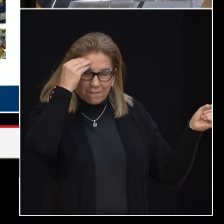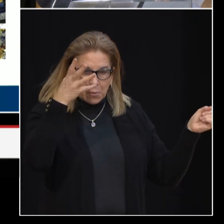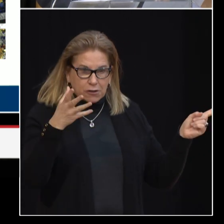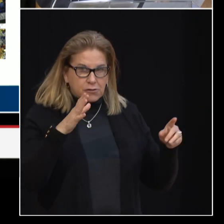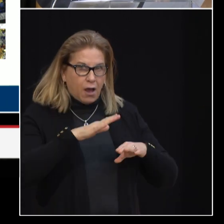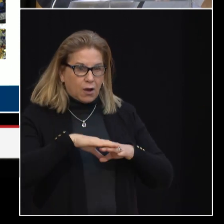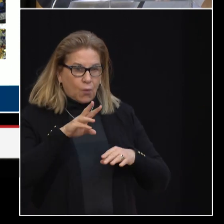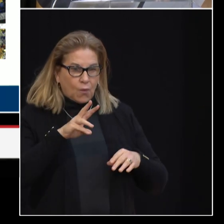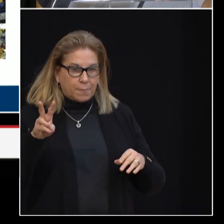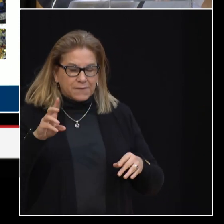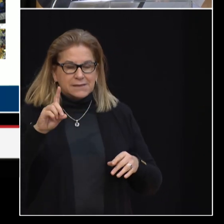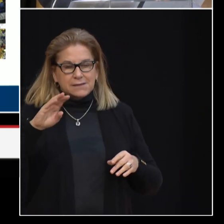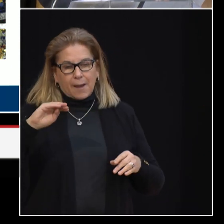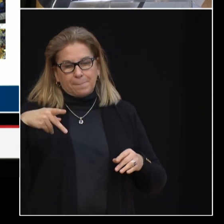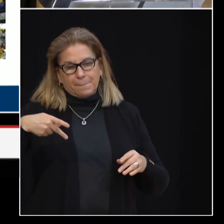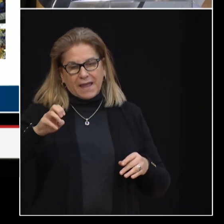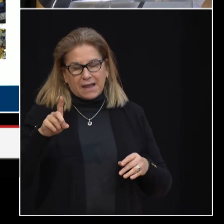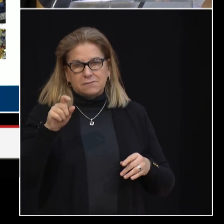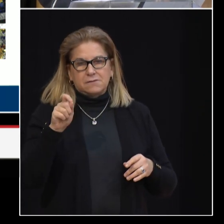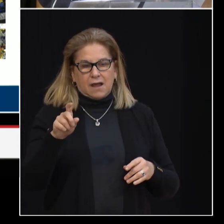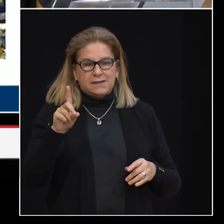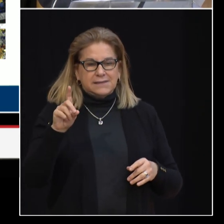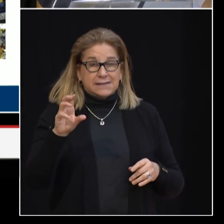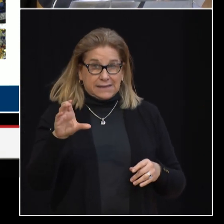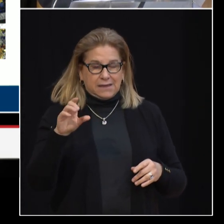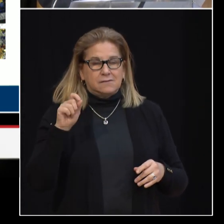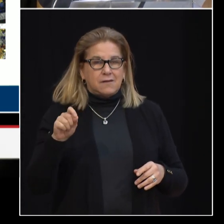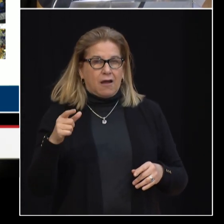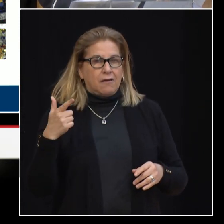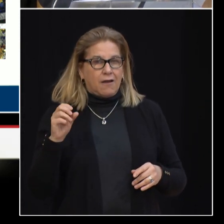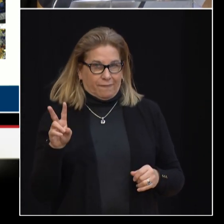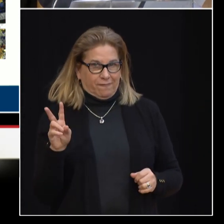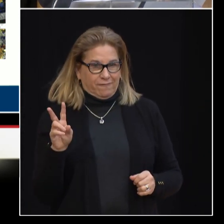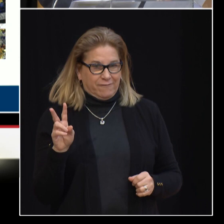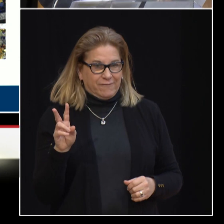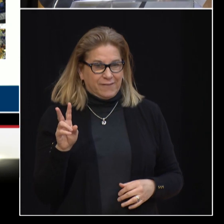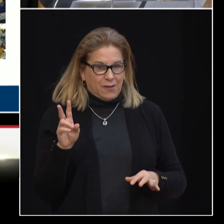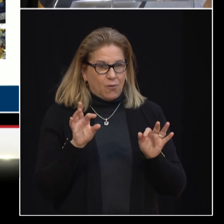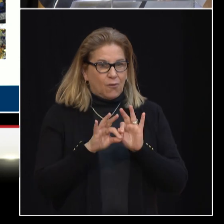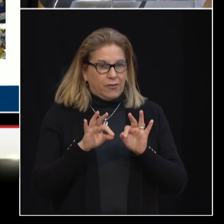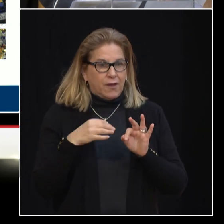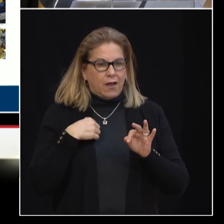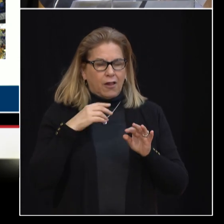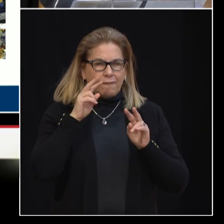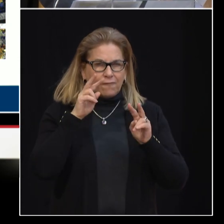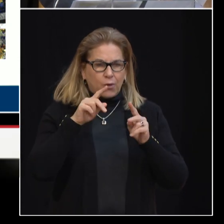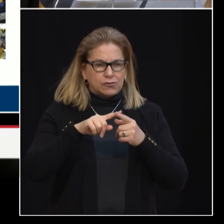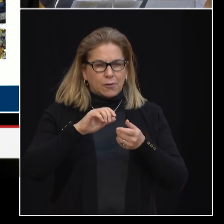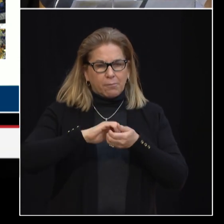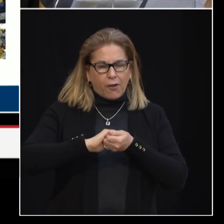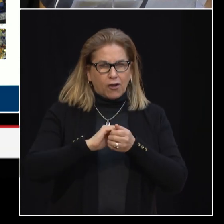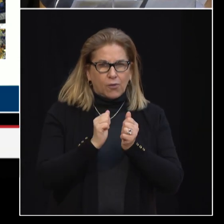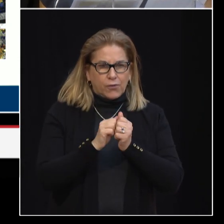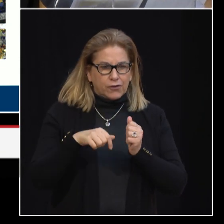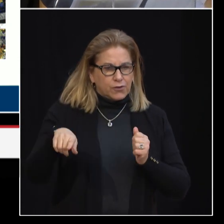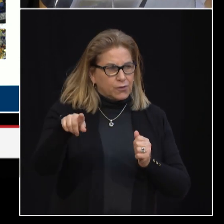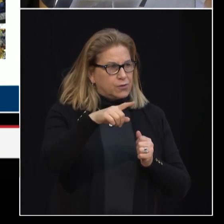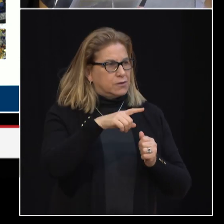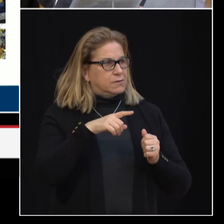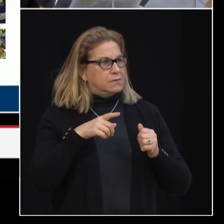recipient.dc.gov. We look forward to continuing to work with all of you, the community, and our agency partners on development in Washington,